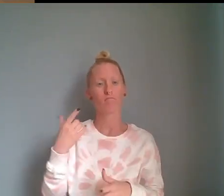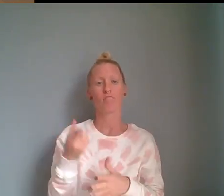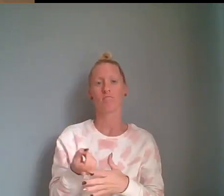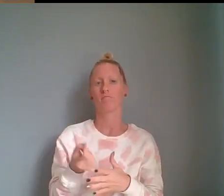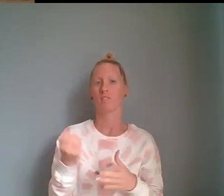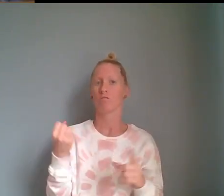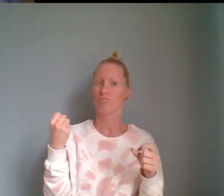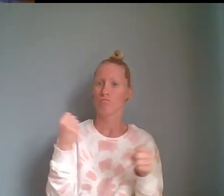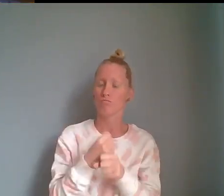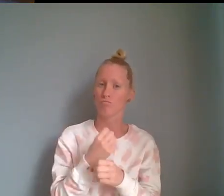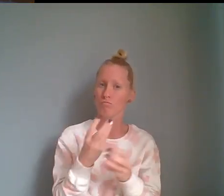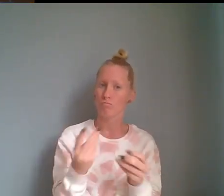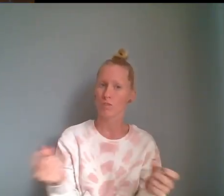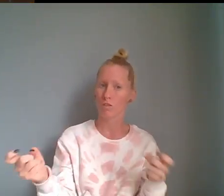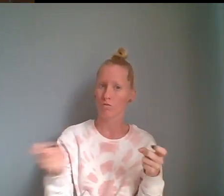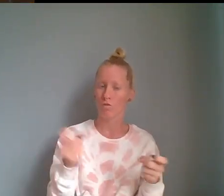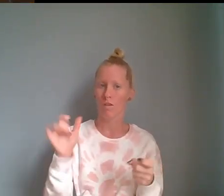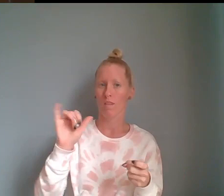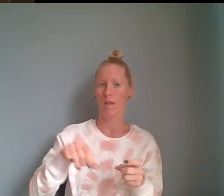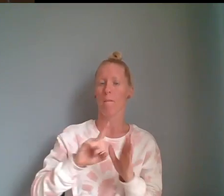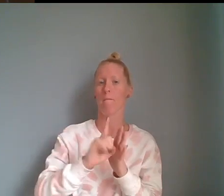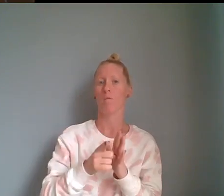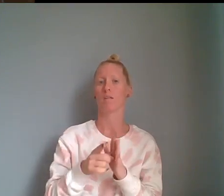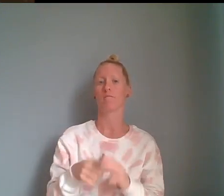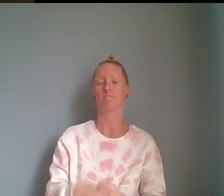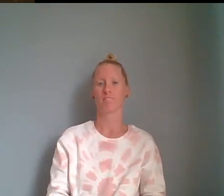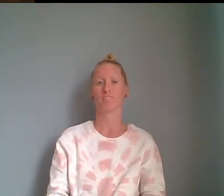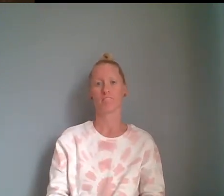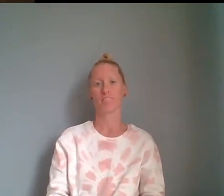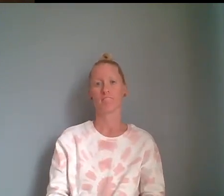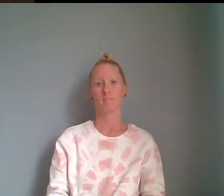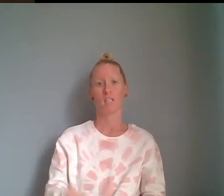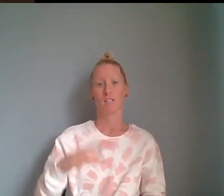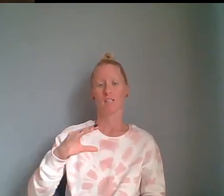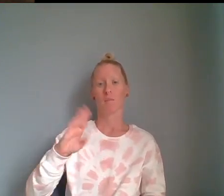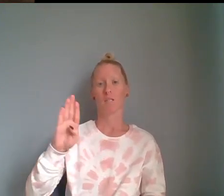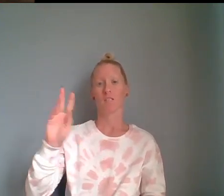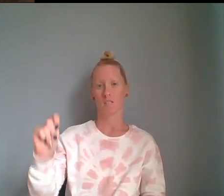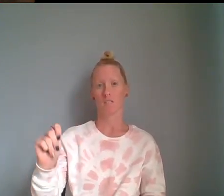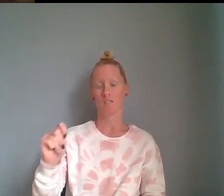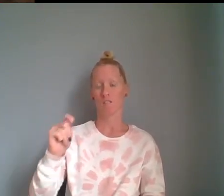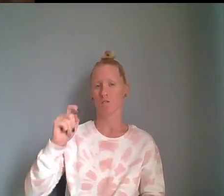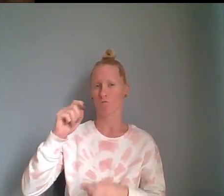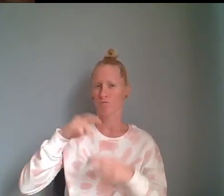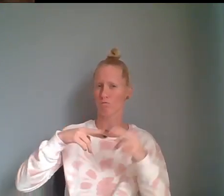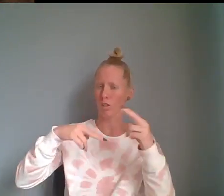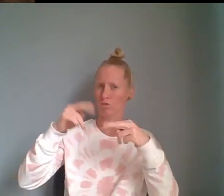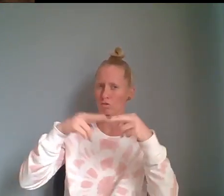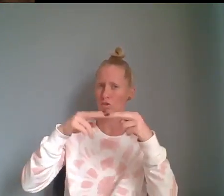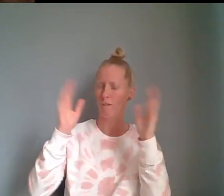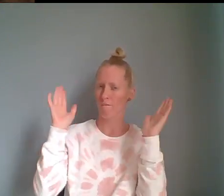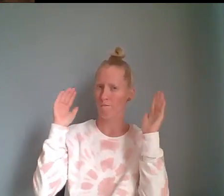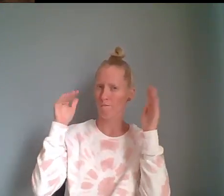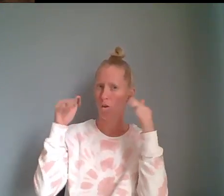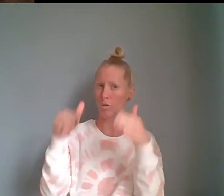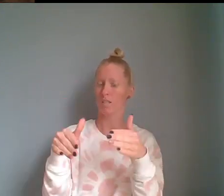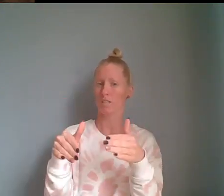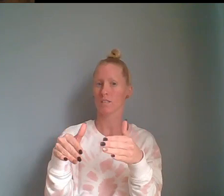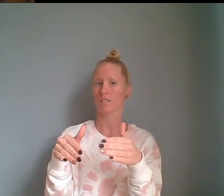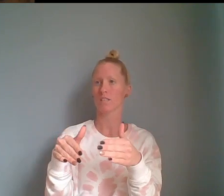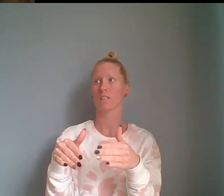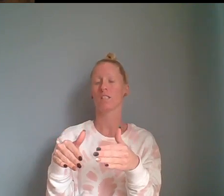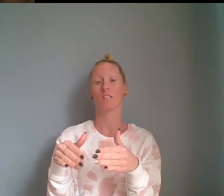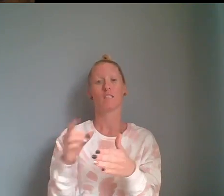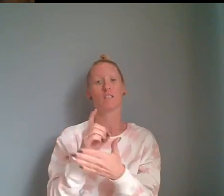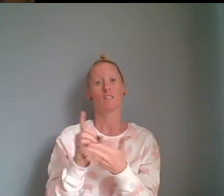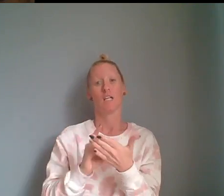in the moment that he can enact at the time. Cognitive behavioral therapy is very structured, it's very focused, and it's designed to be relatively